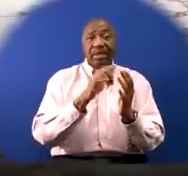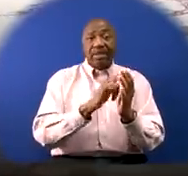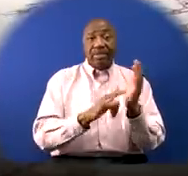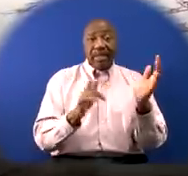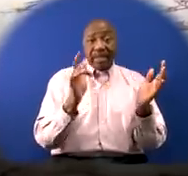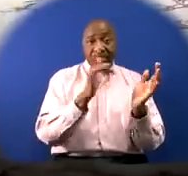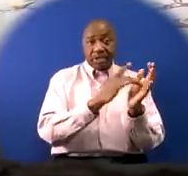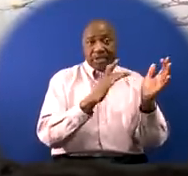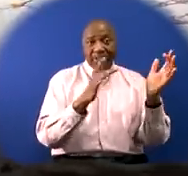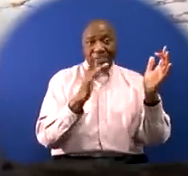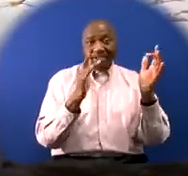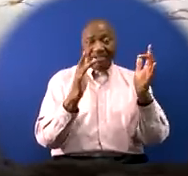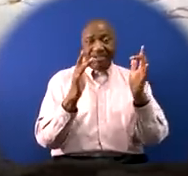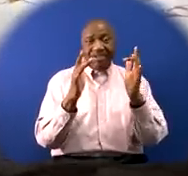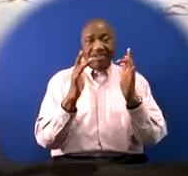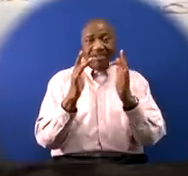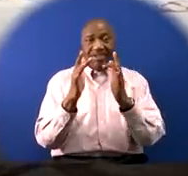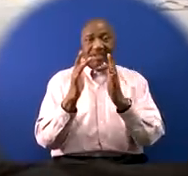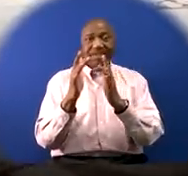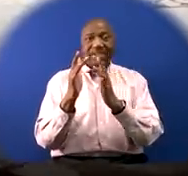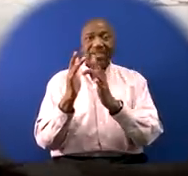on. That